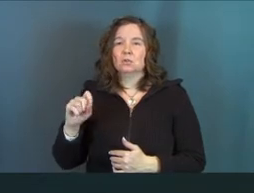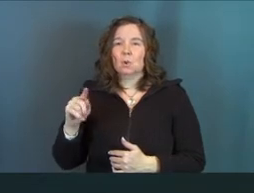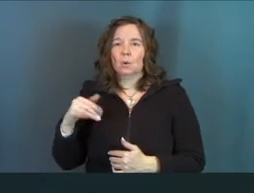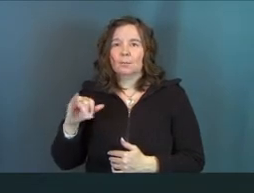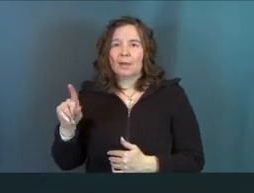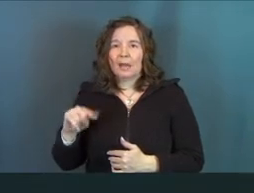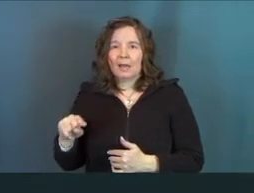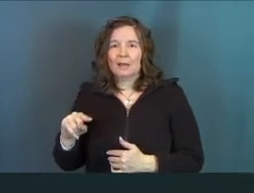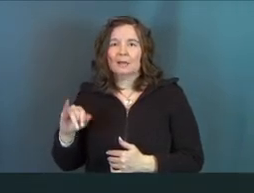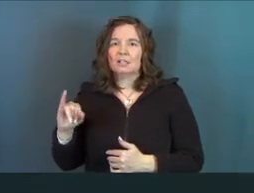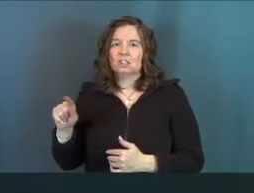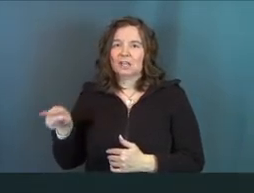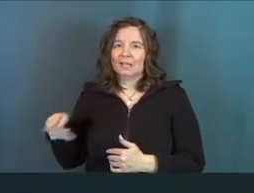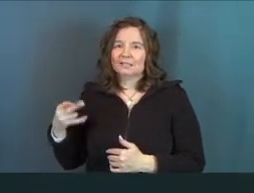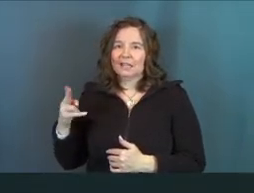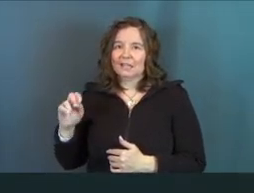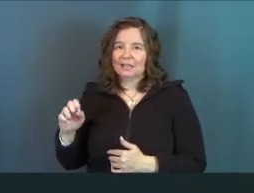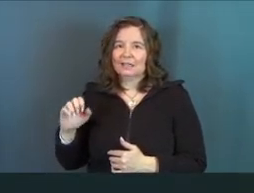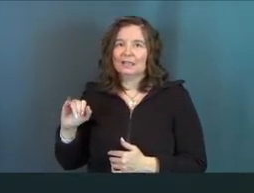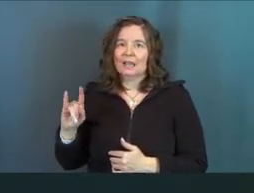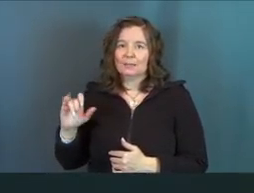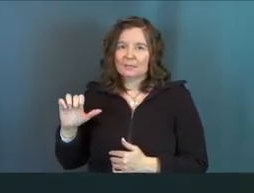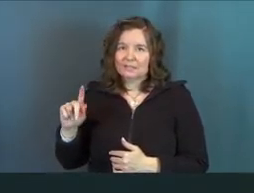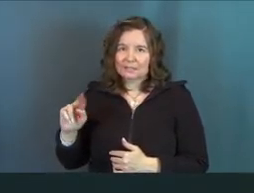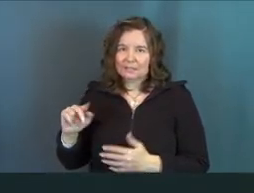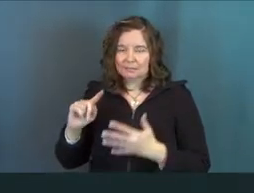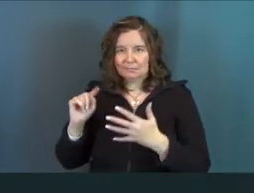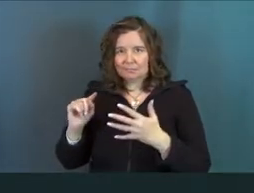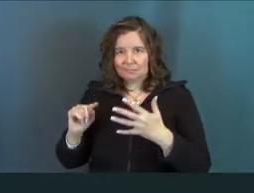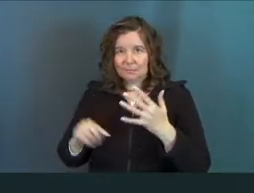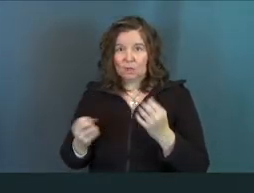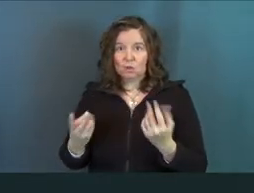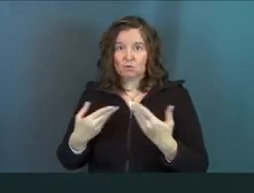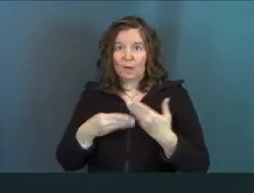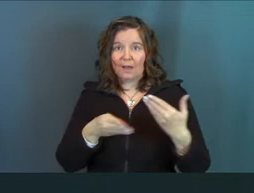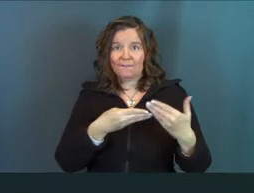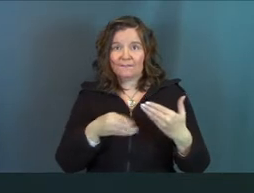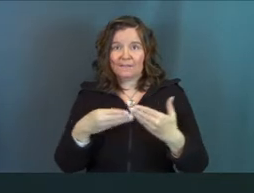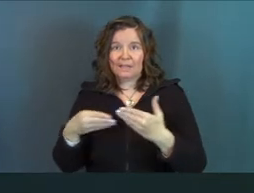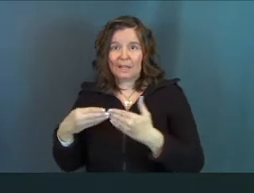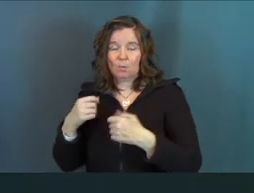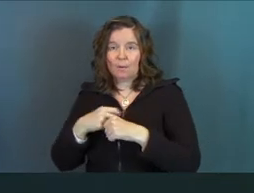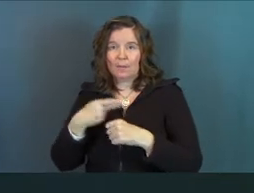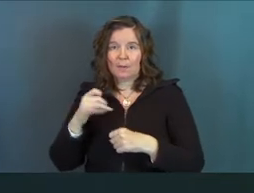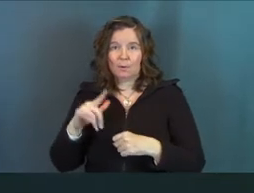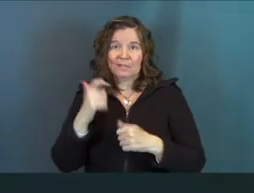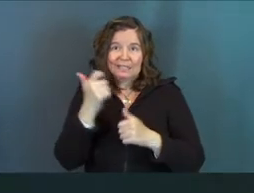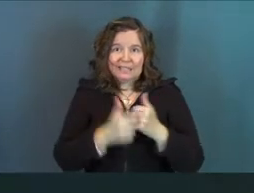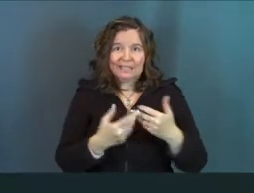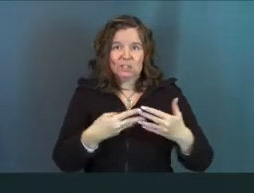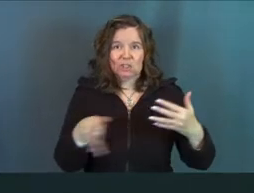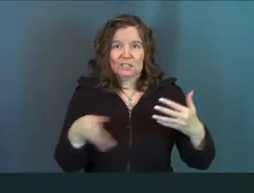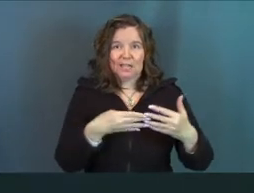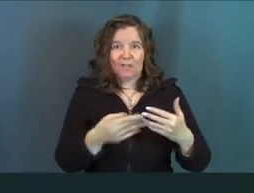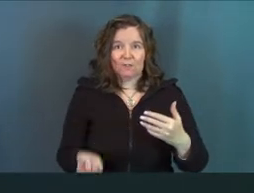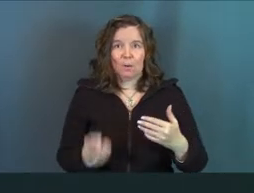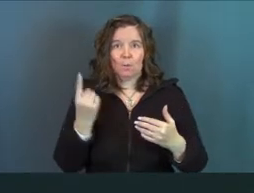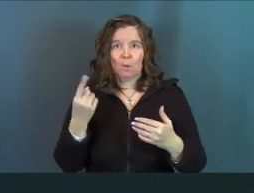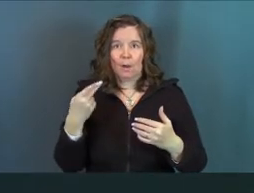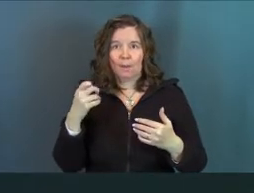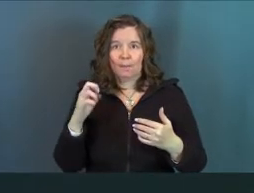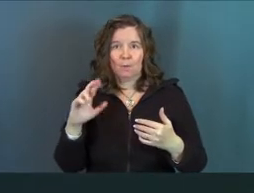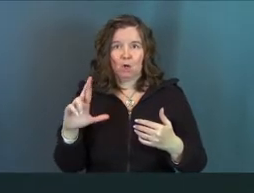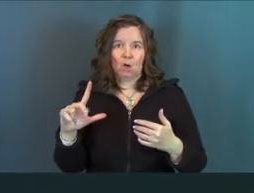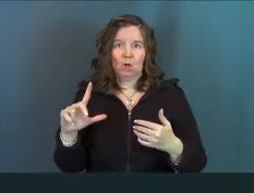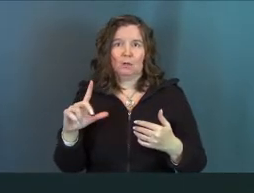The 11th was jacinth, and the 12th amethyst, and then the 12 gates were made of pearls, each gate from a single pearl. And the main street